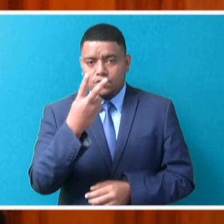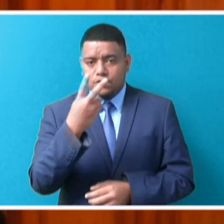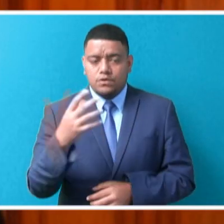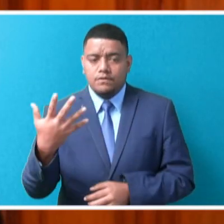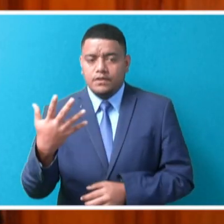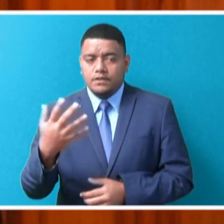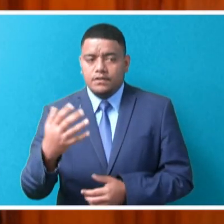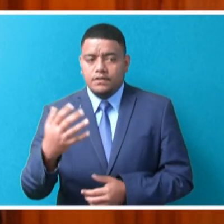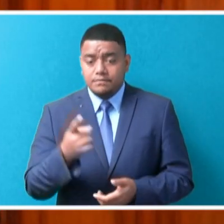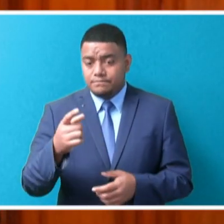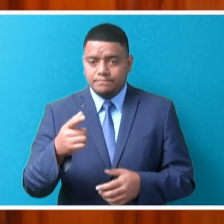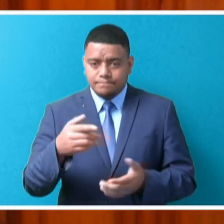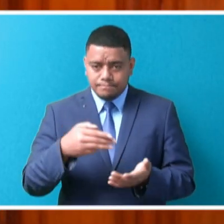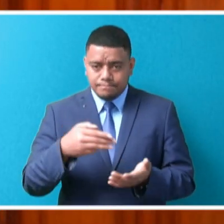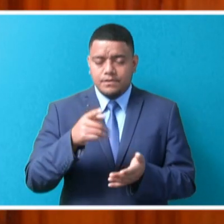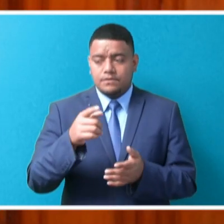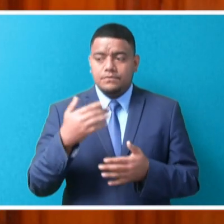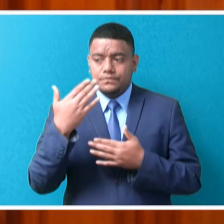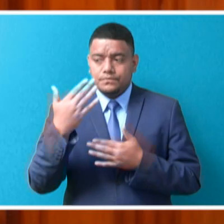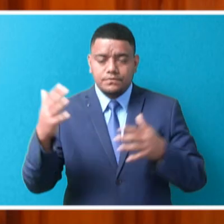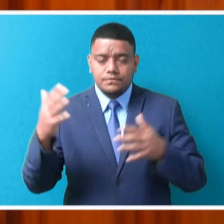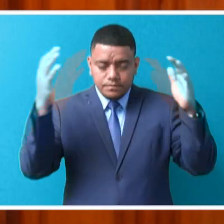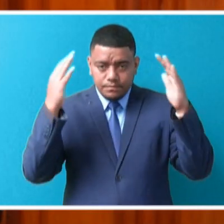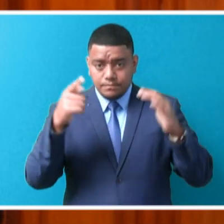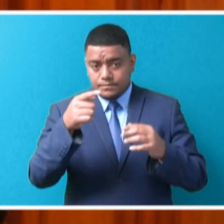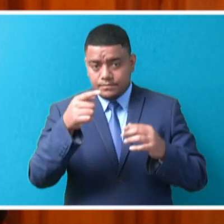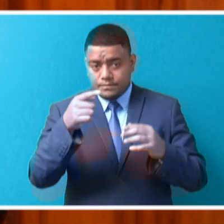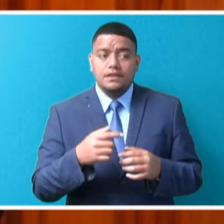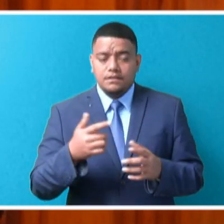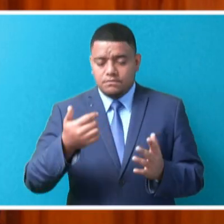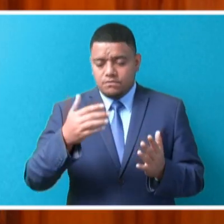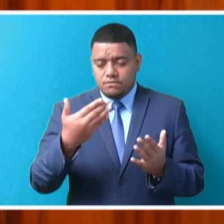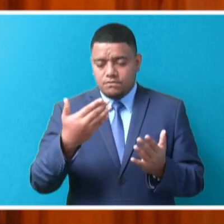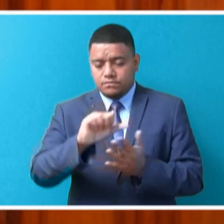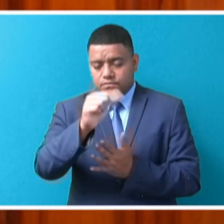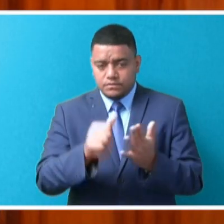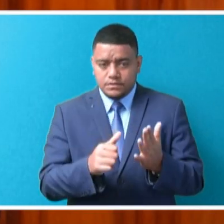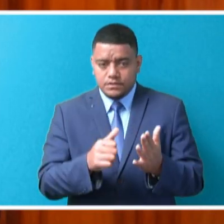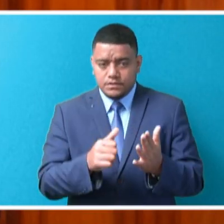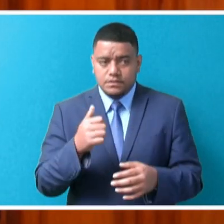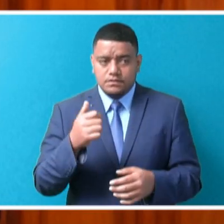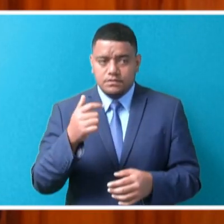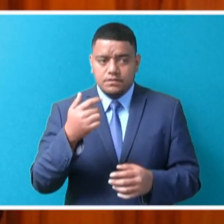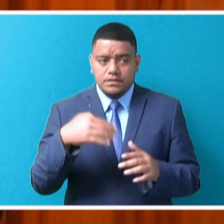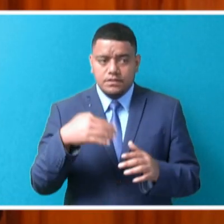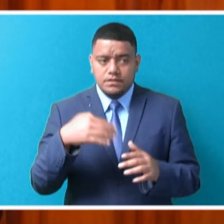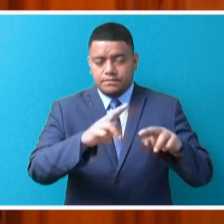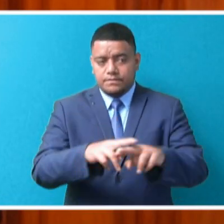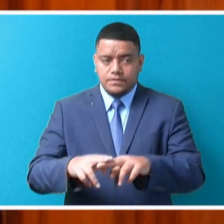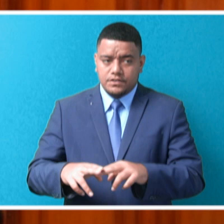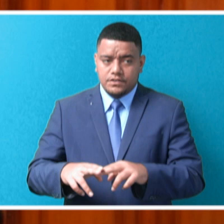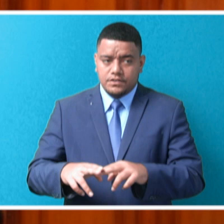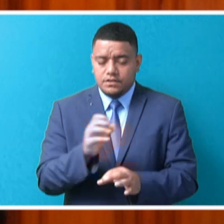This landmark legislation, Honorable Speaker, modernizes the legal architecture governing forest management in Fiji and